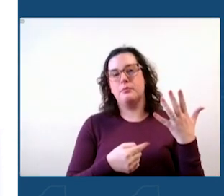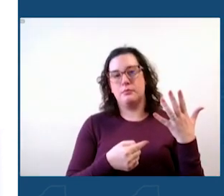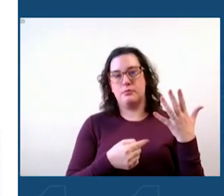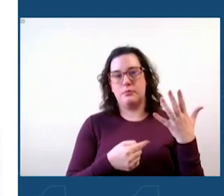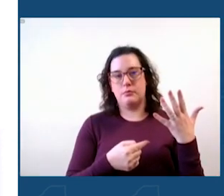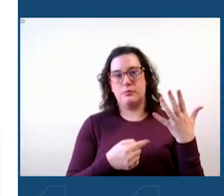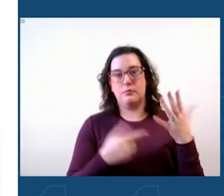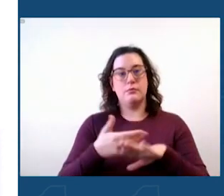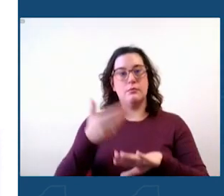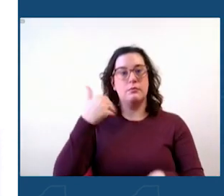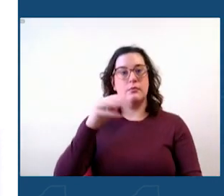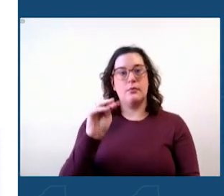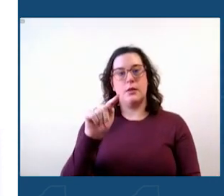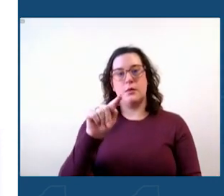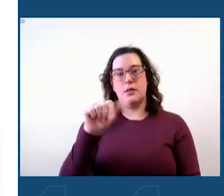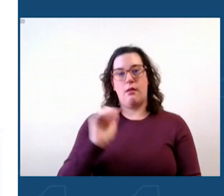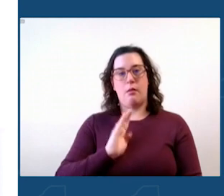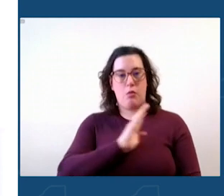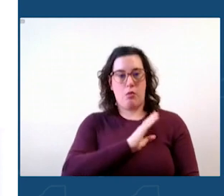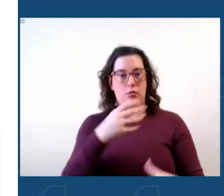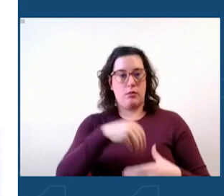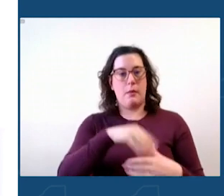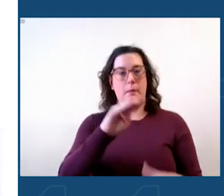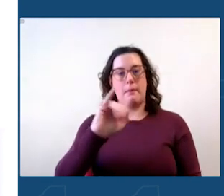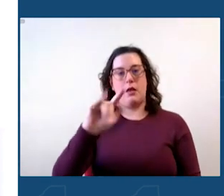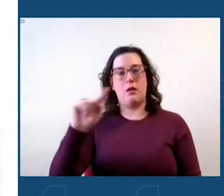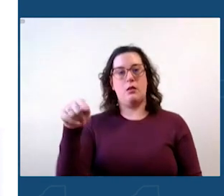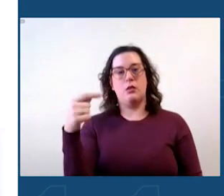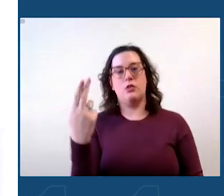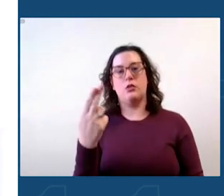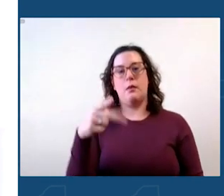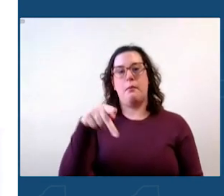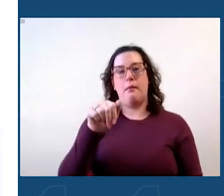former MTA board member Mitch Pally from the Long Island Builders Institute,